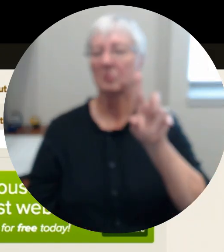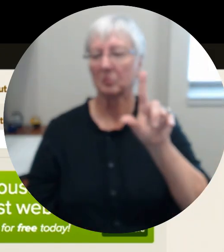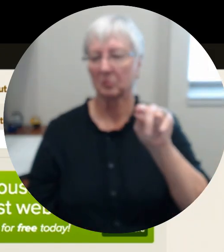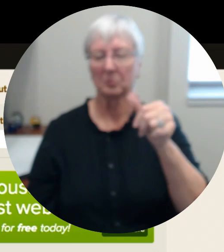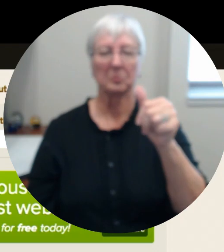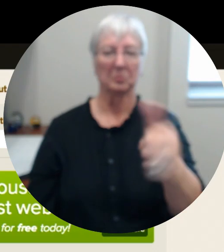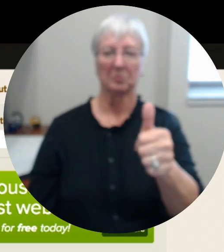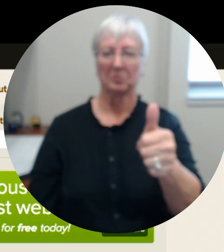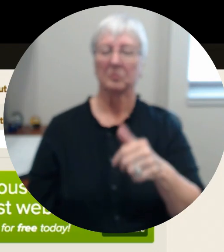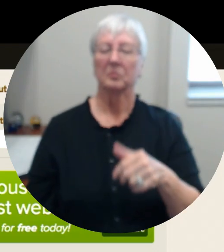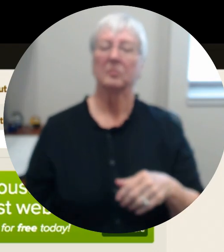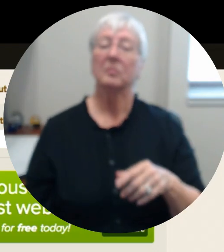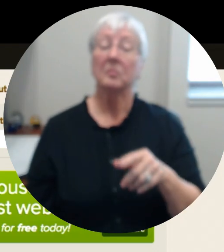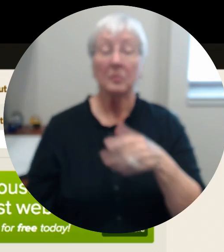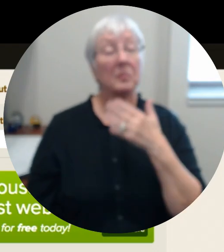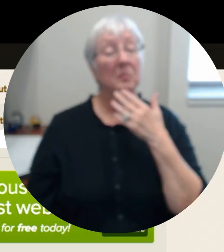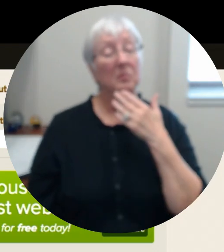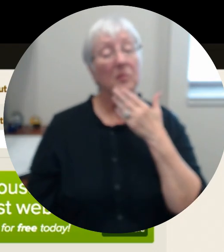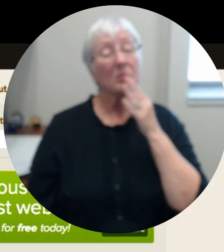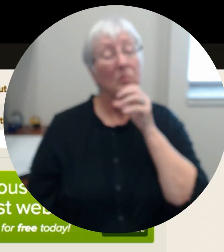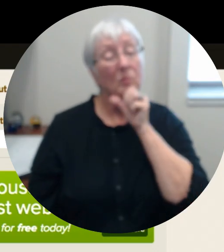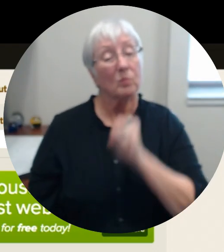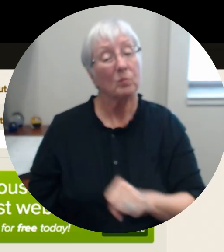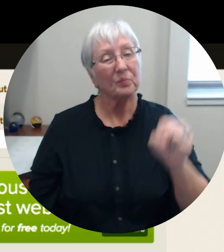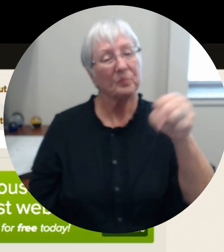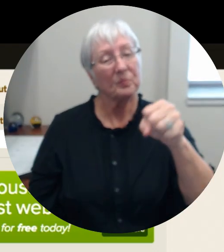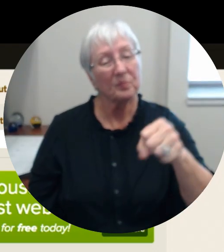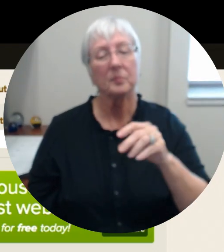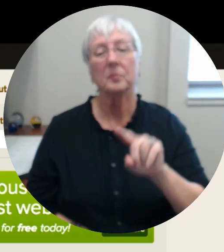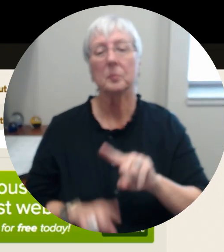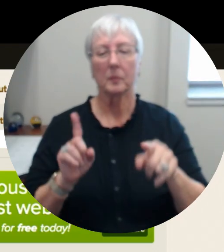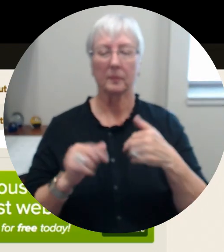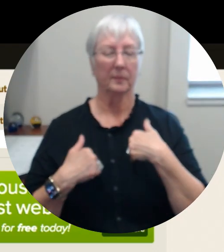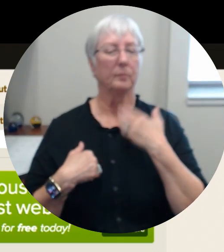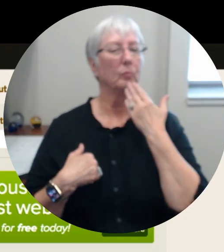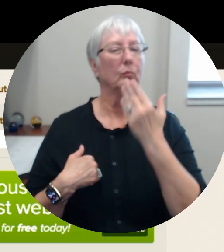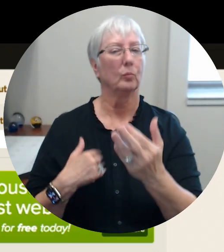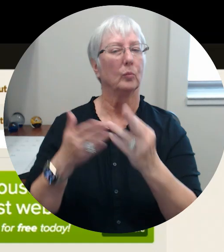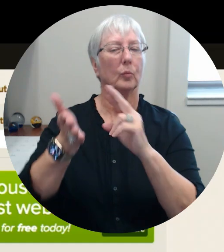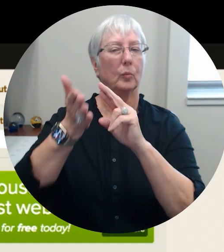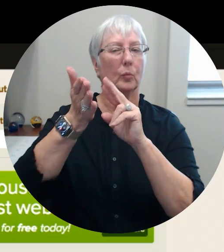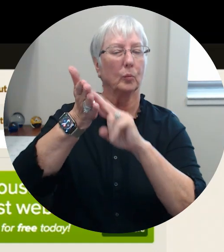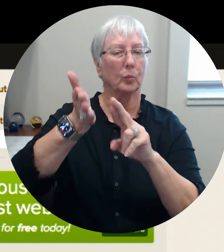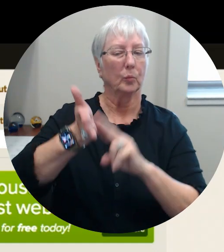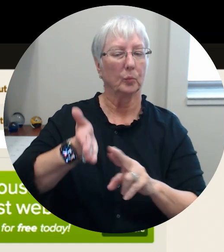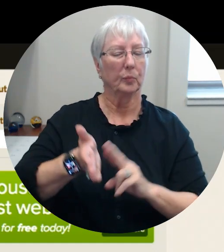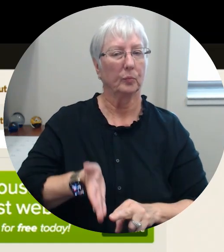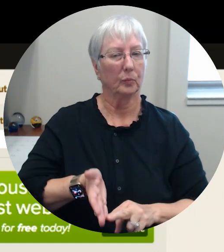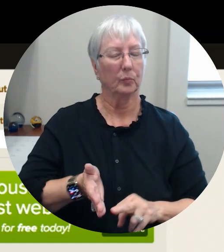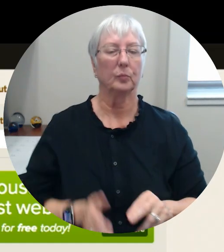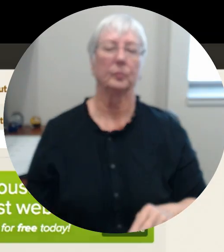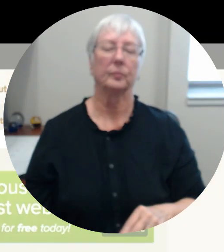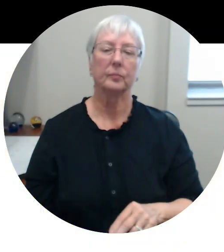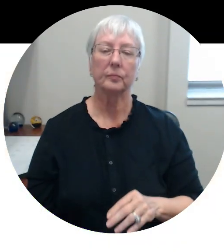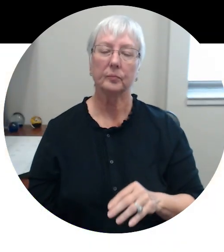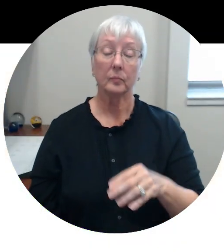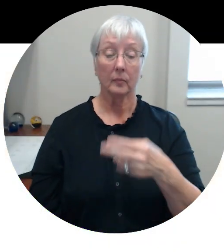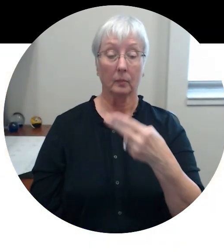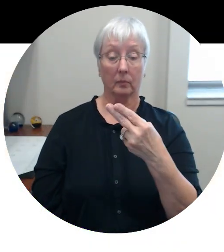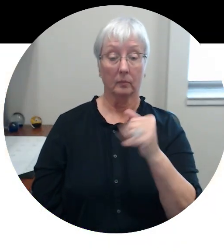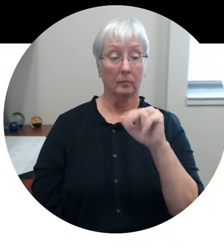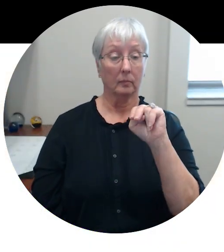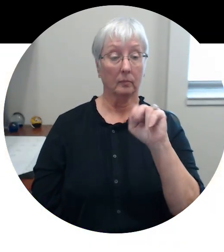still full of very useful research and a whole lot of detail. Hinting is another factor that affects how our web type is rendered.